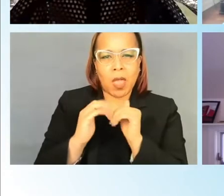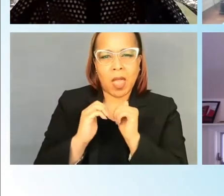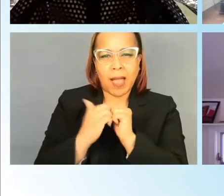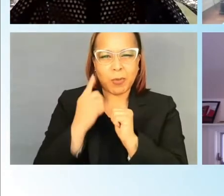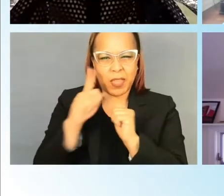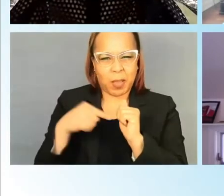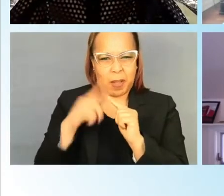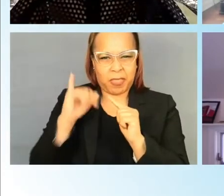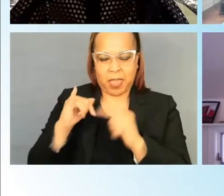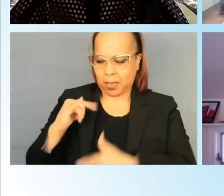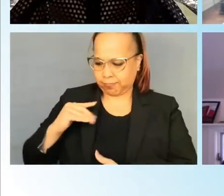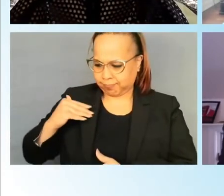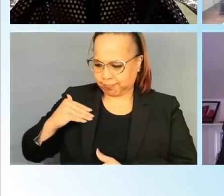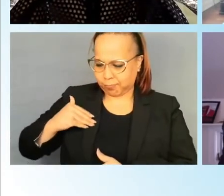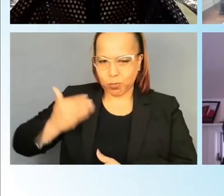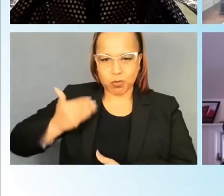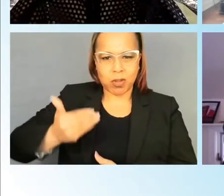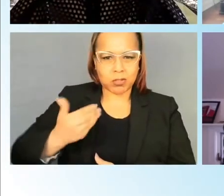progression?